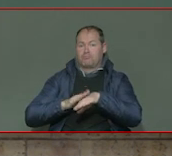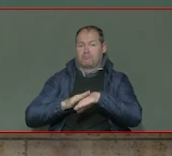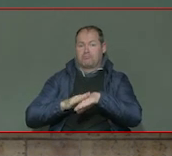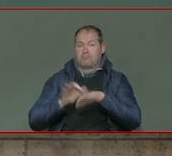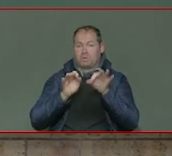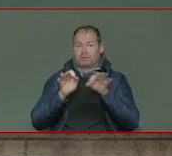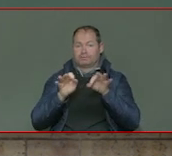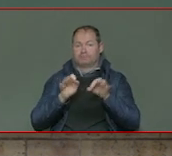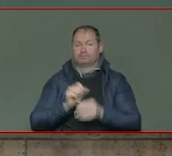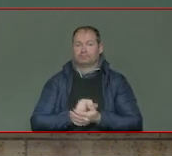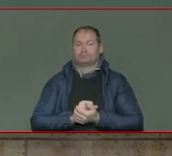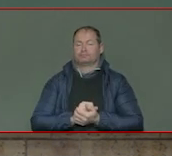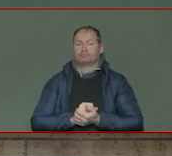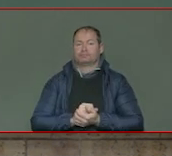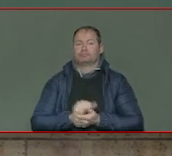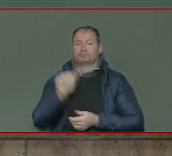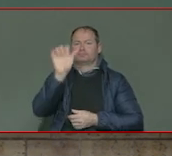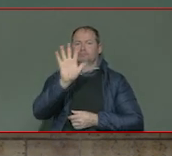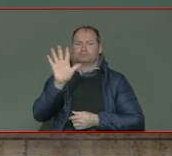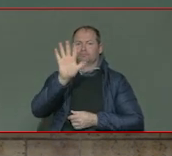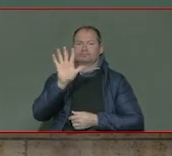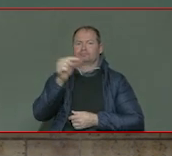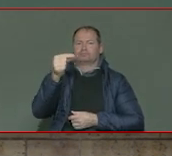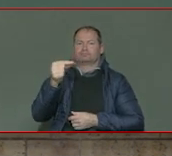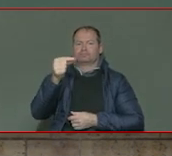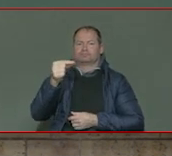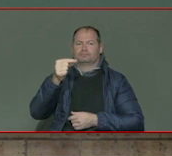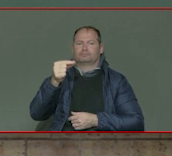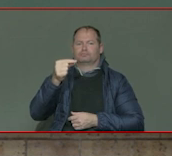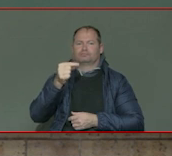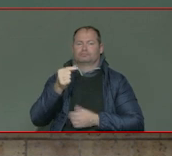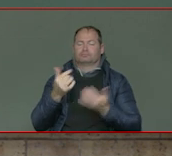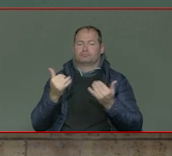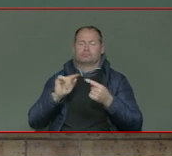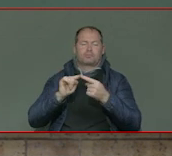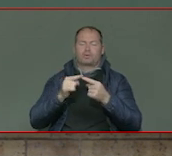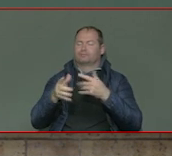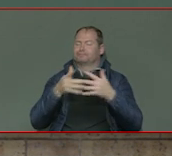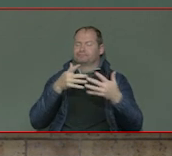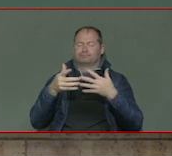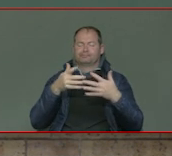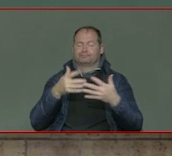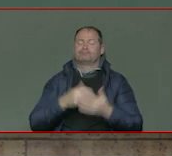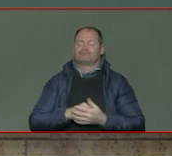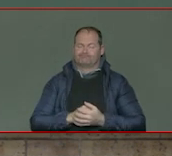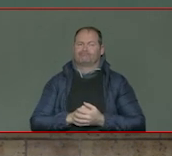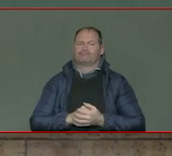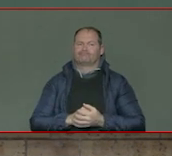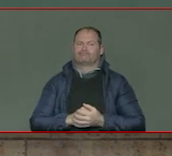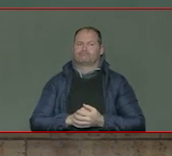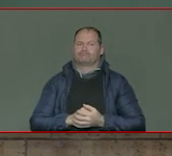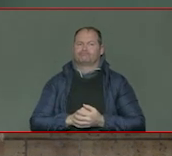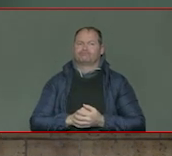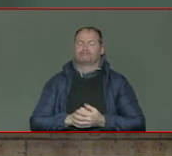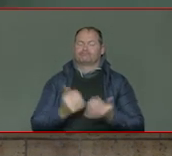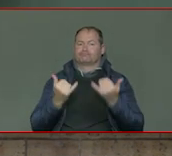People, if average gradient is the gradient at any point, correct? Now,